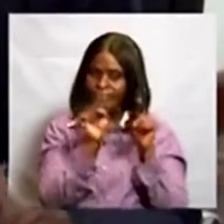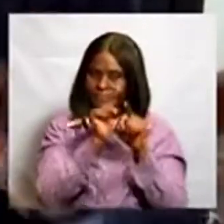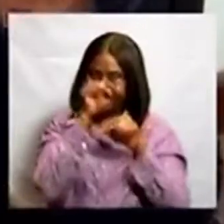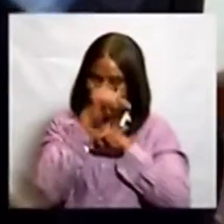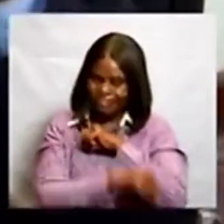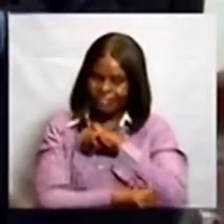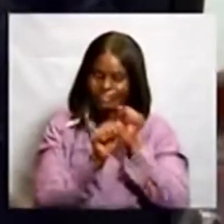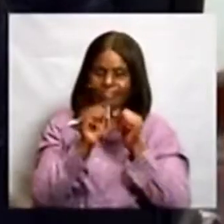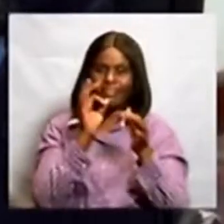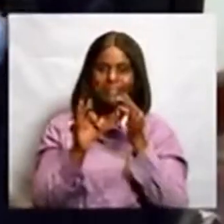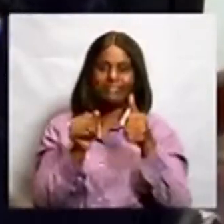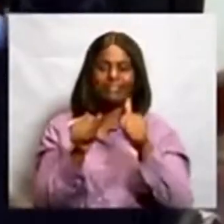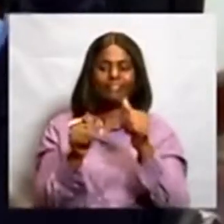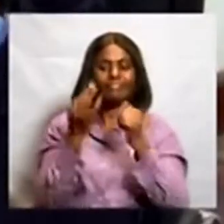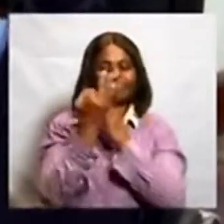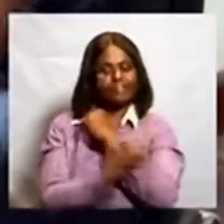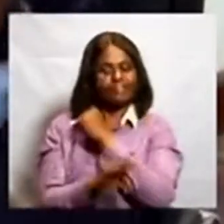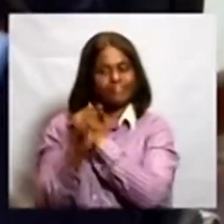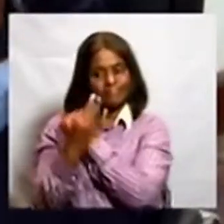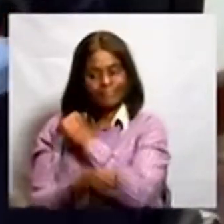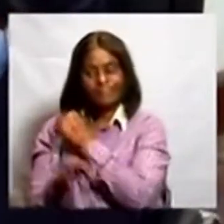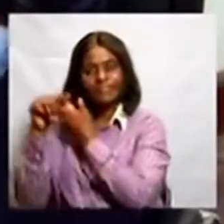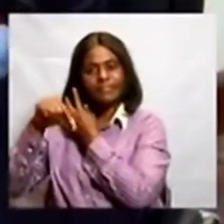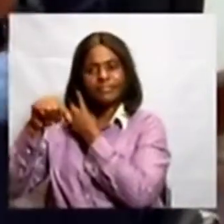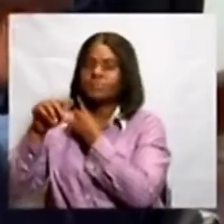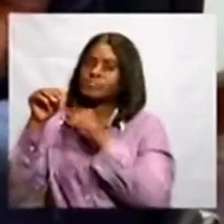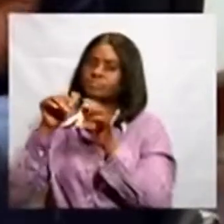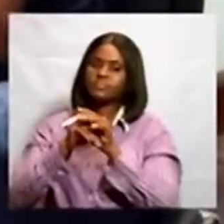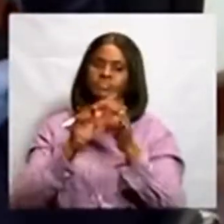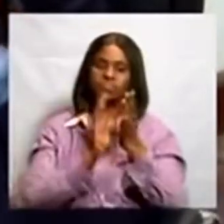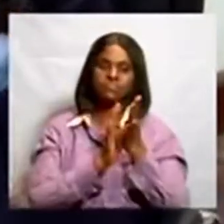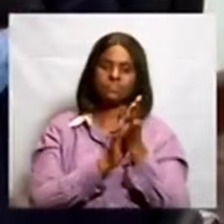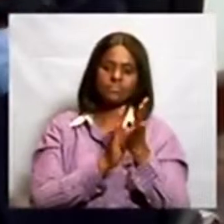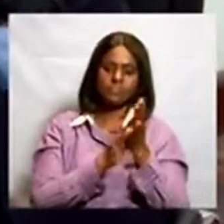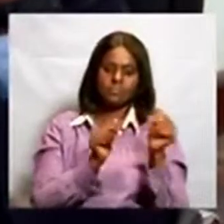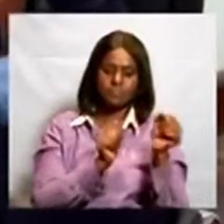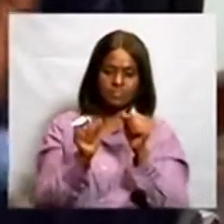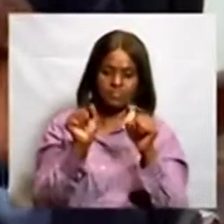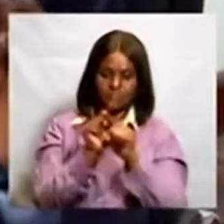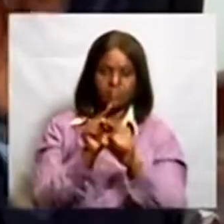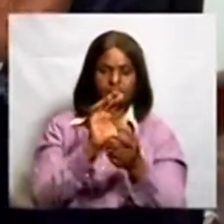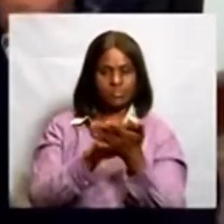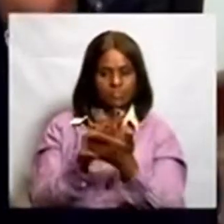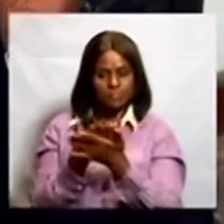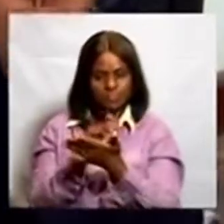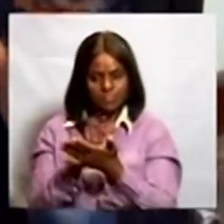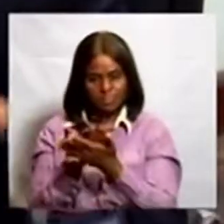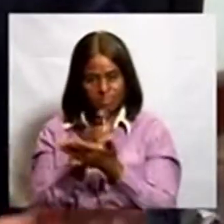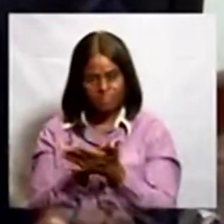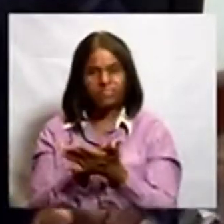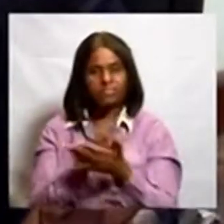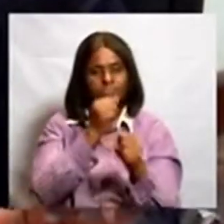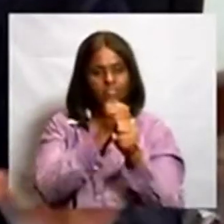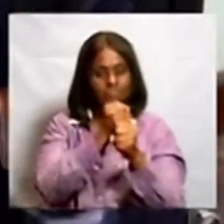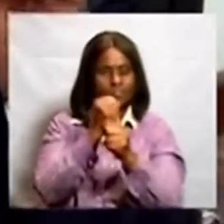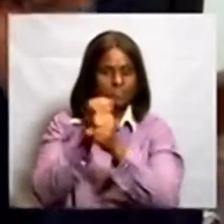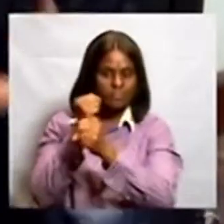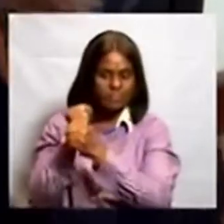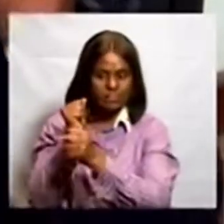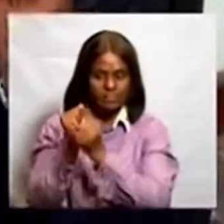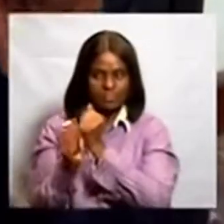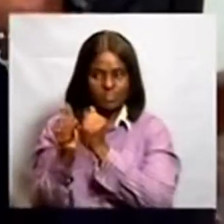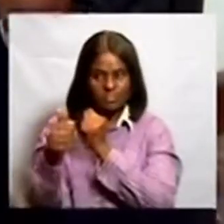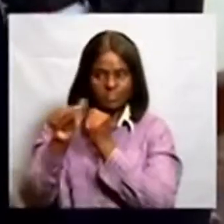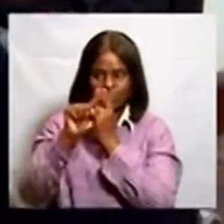deeper if it is a foreign qualification in the school system to interpret the grades, which